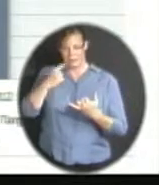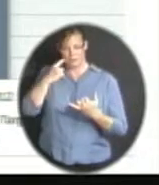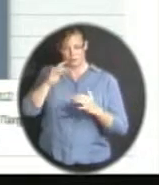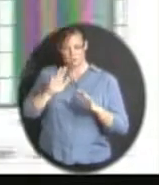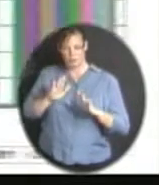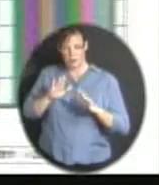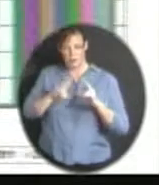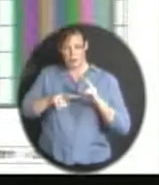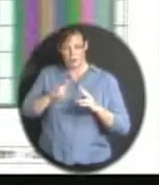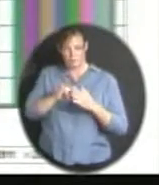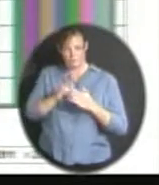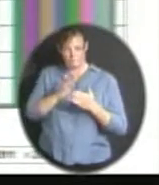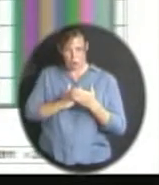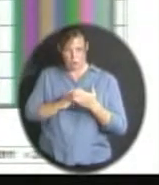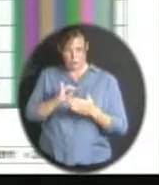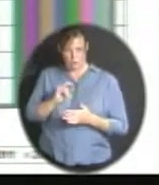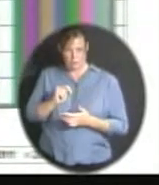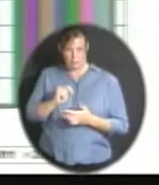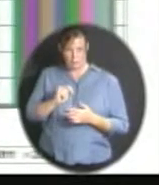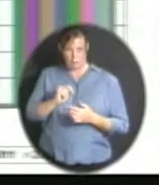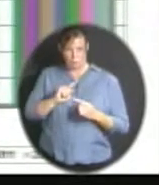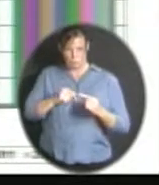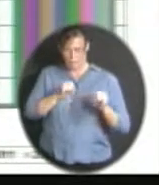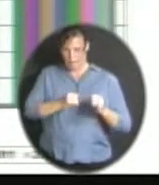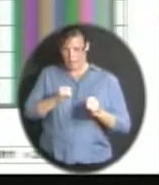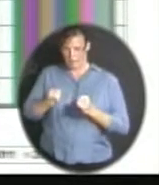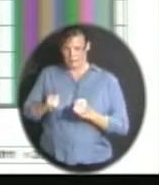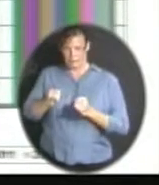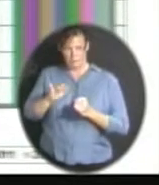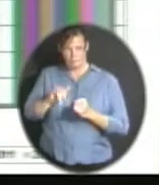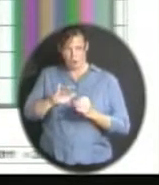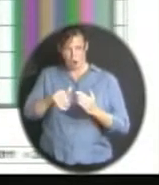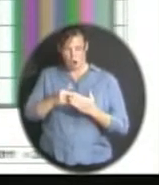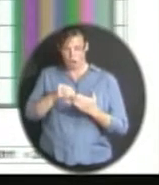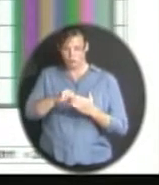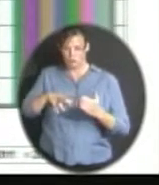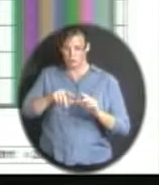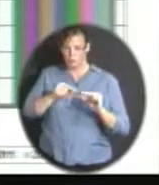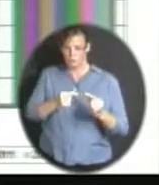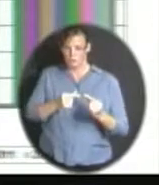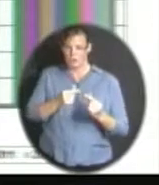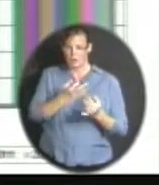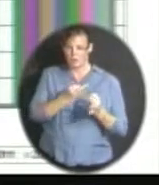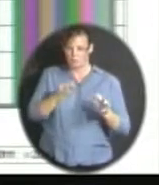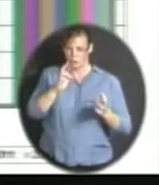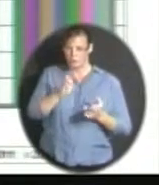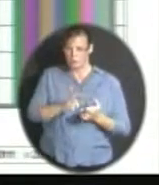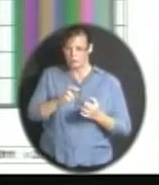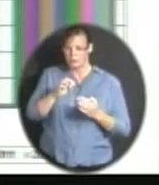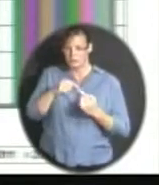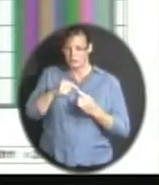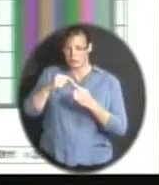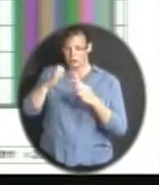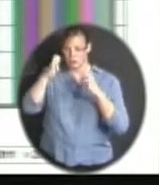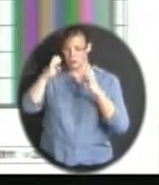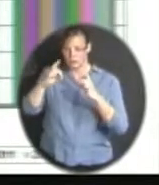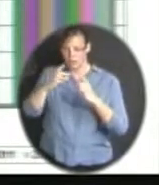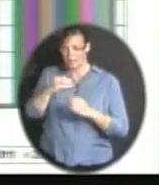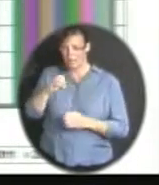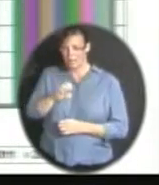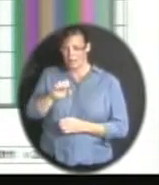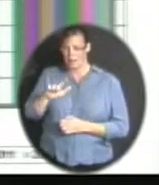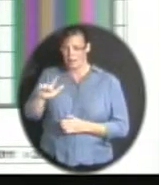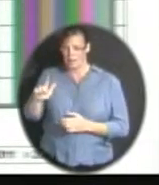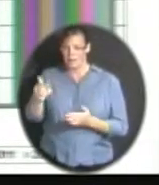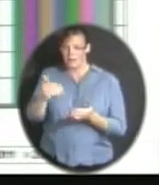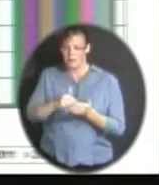at those pieces of it. When we isolate out and look by all student groups, our free reduced population, our special education, and our ELL,